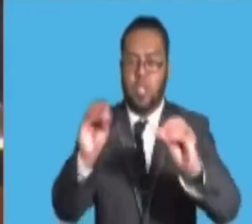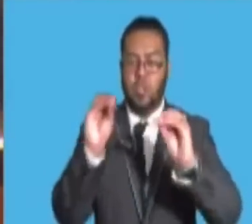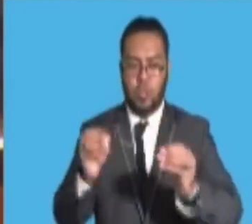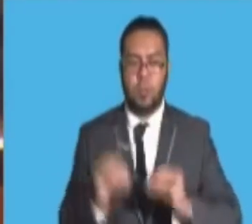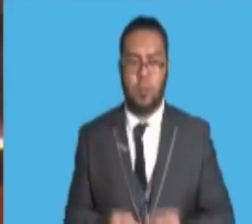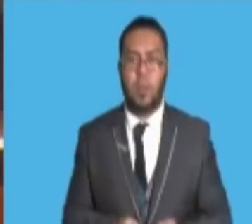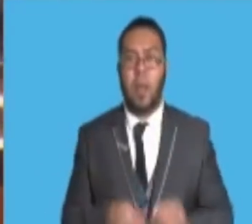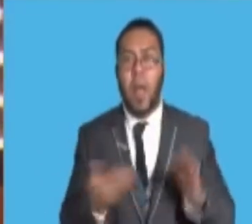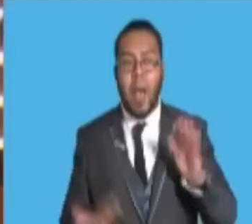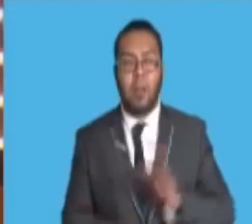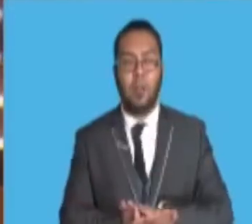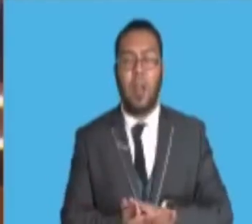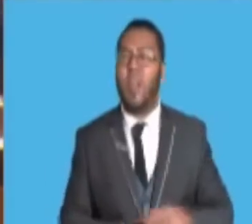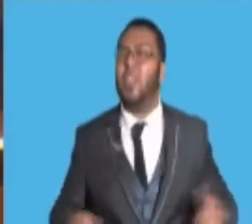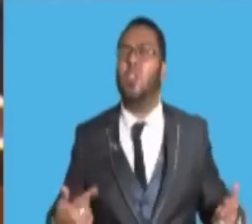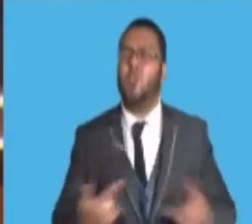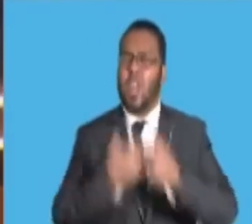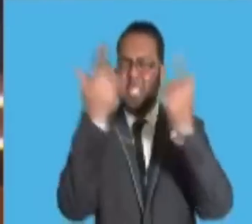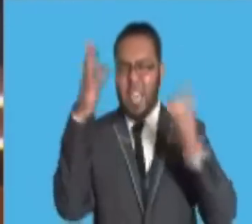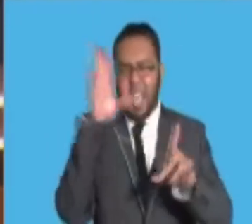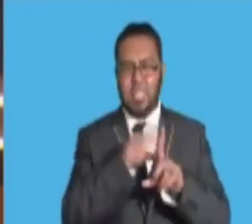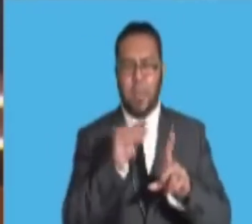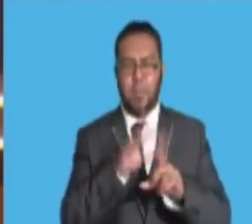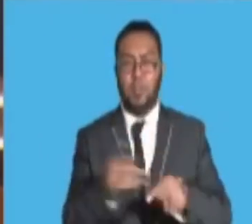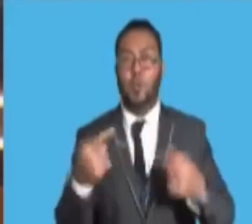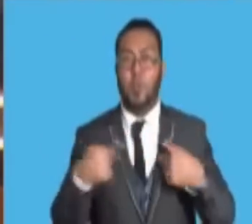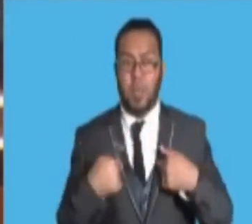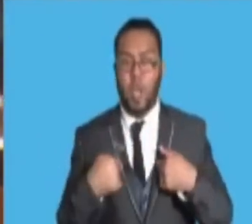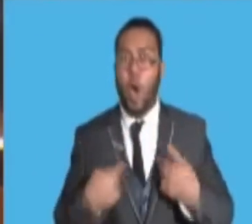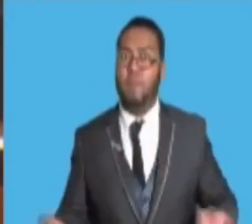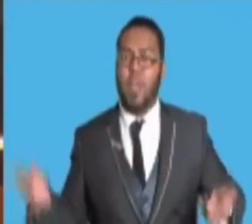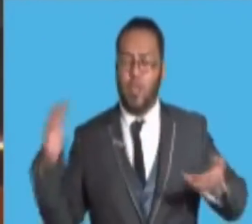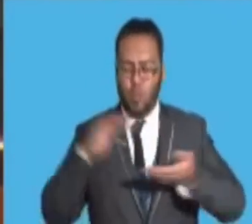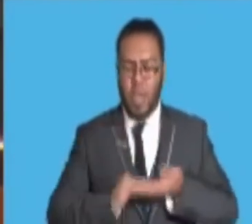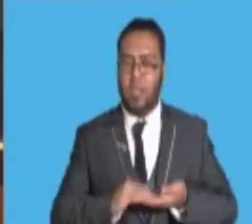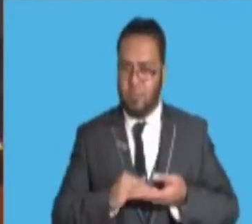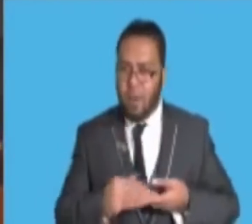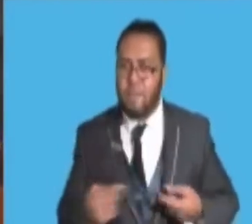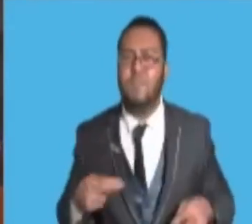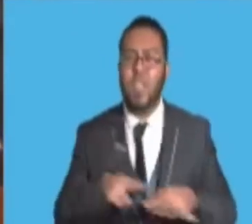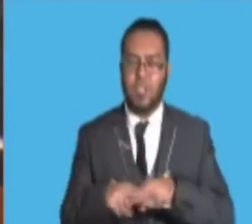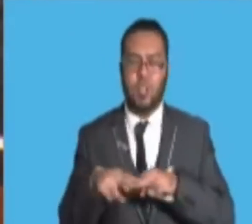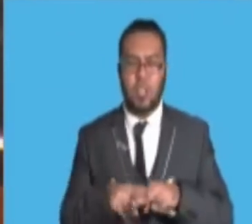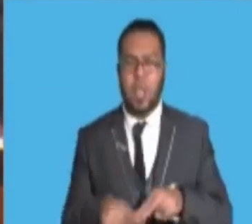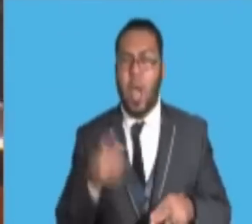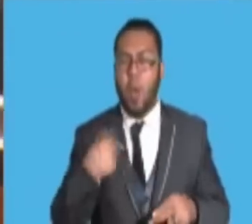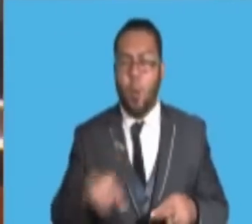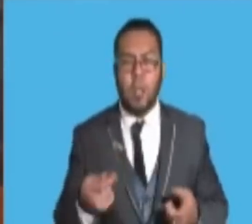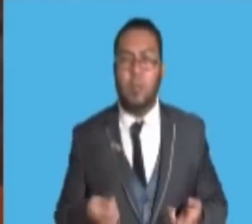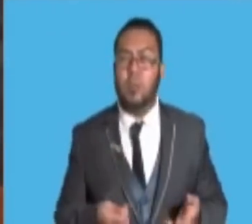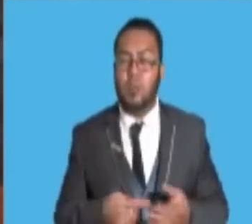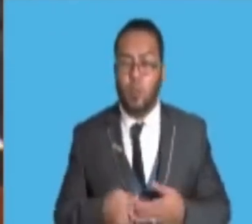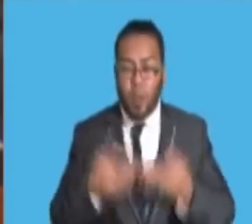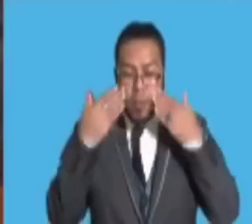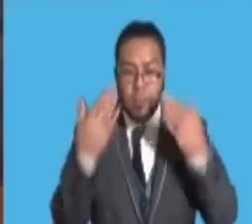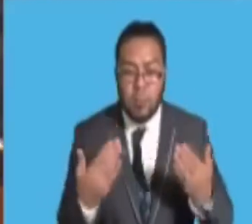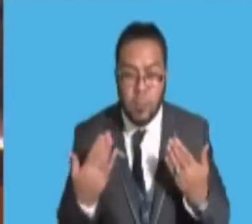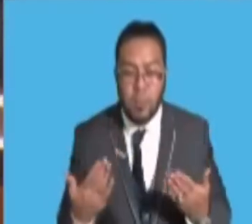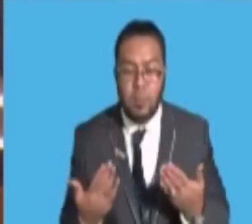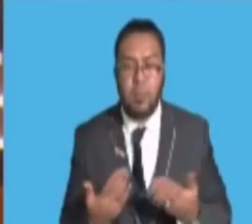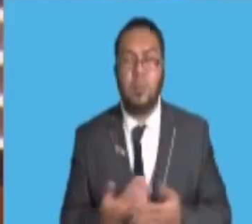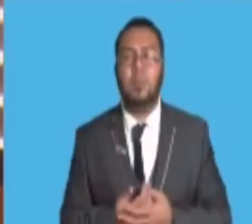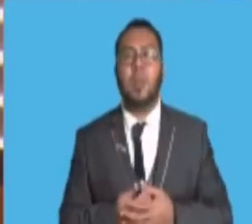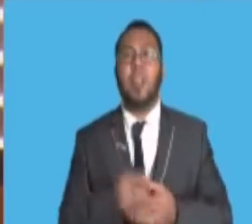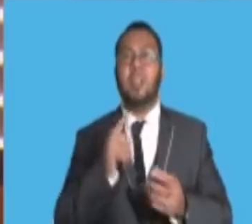or postgraduate, are the greatest examples to me of a united Fiji. Madam Speaker, I want to pay tribute